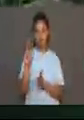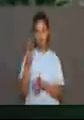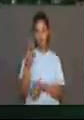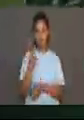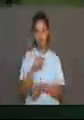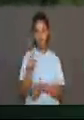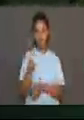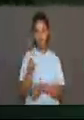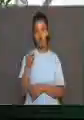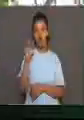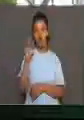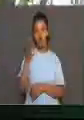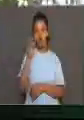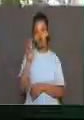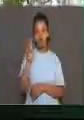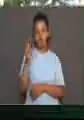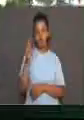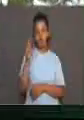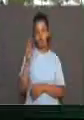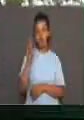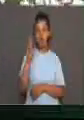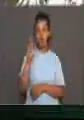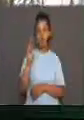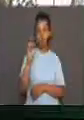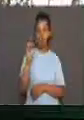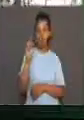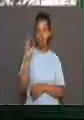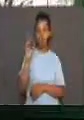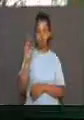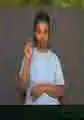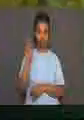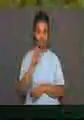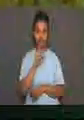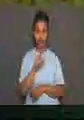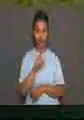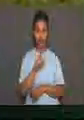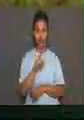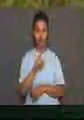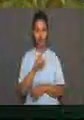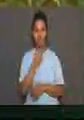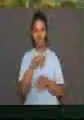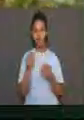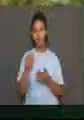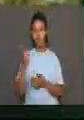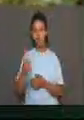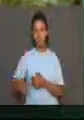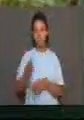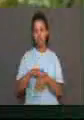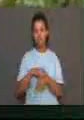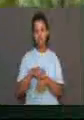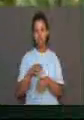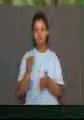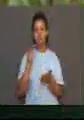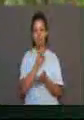rosa sinensis. However, it can occur in some animals as well,